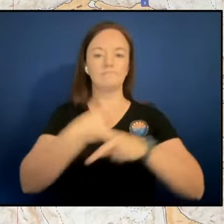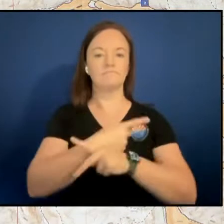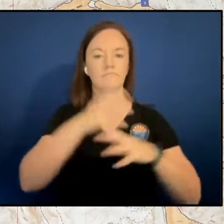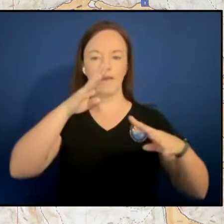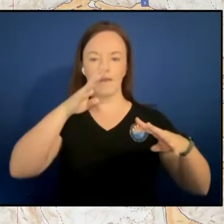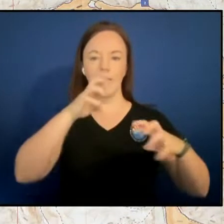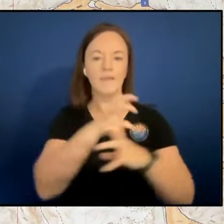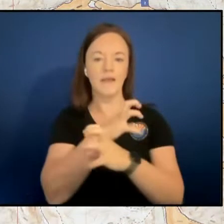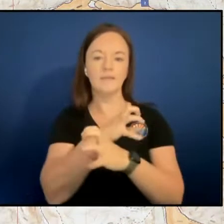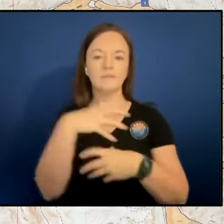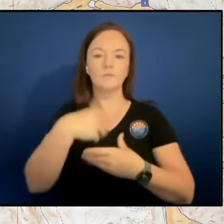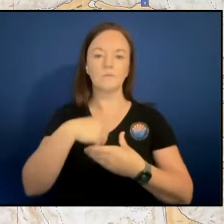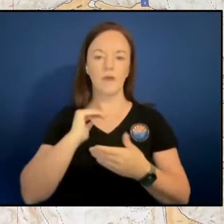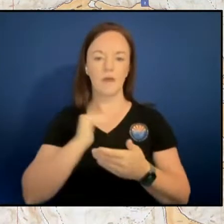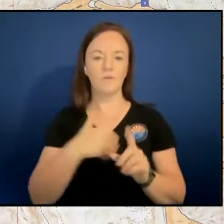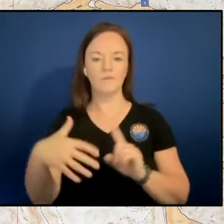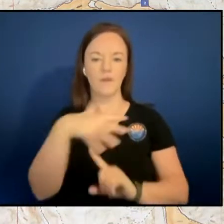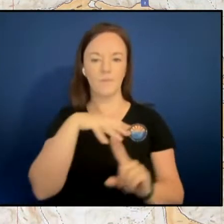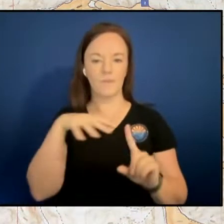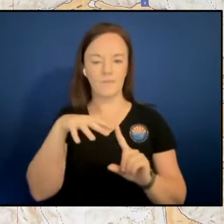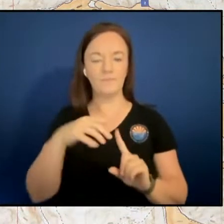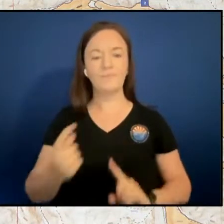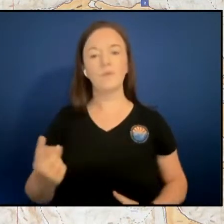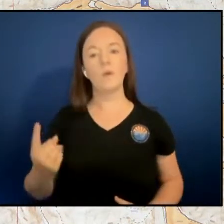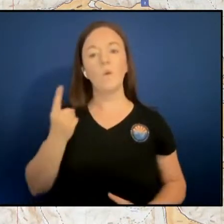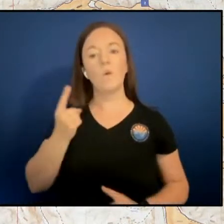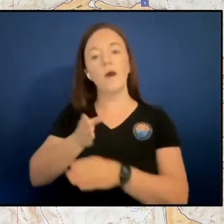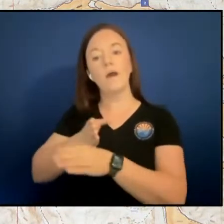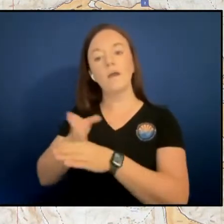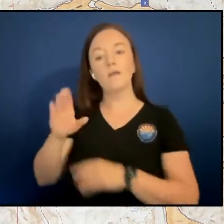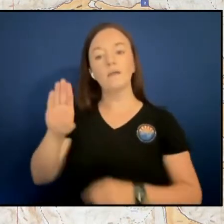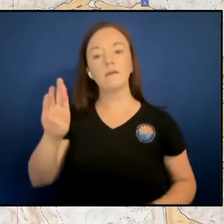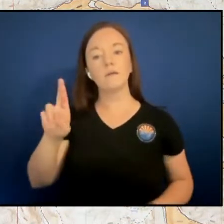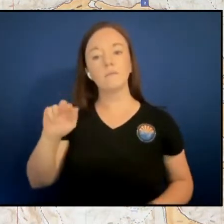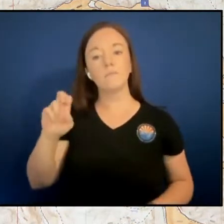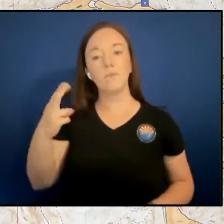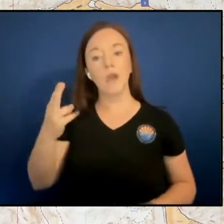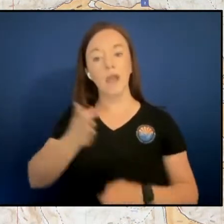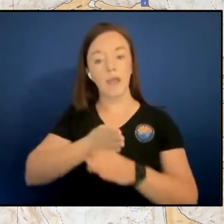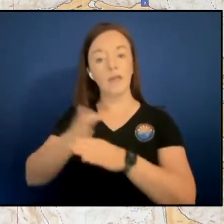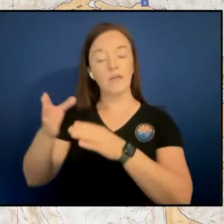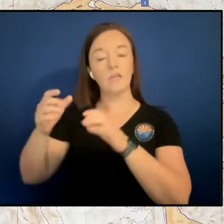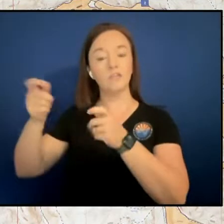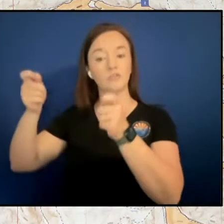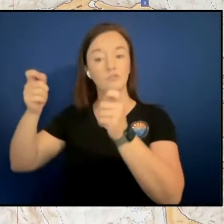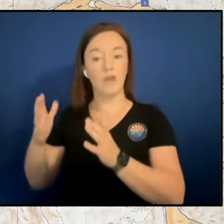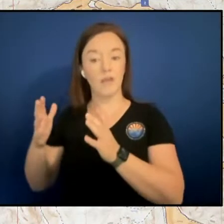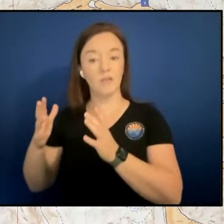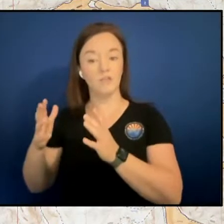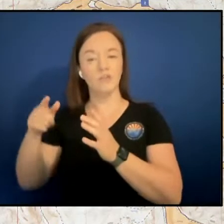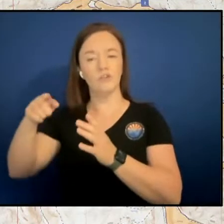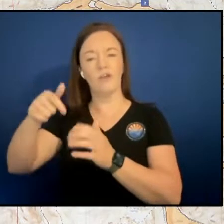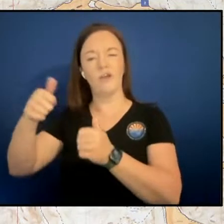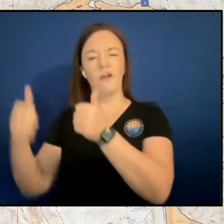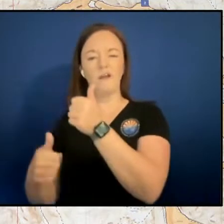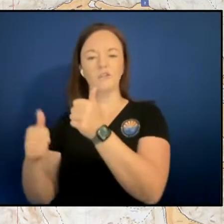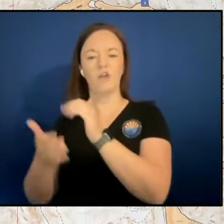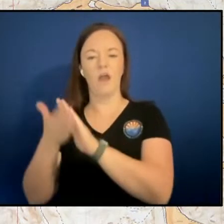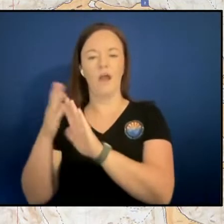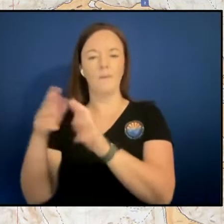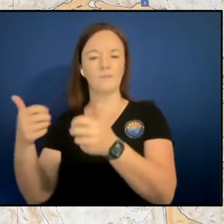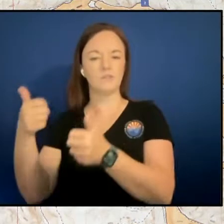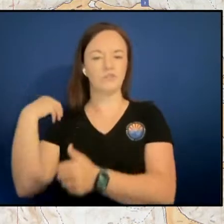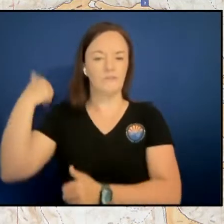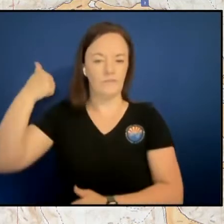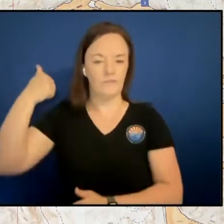One of the branch directors, so the people that work for the operations section chiefs, when we had our nighttime call last night at about